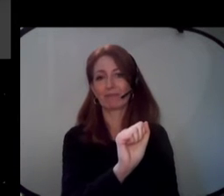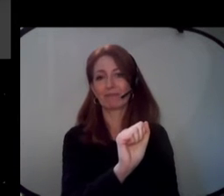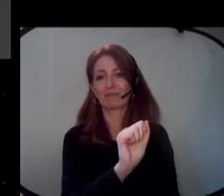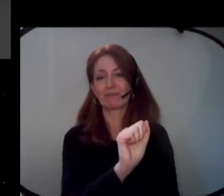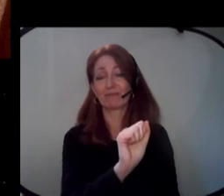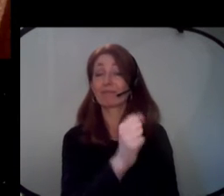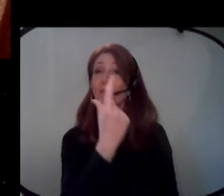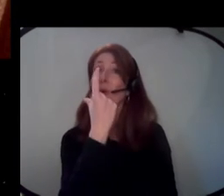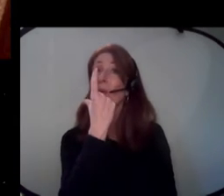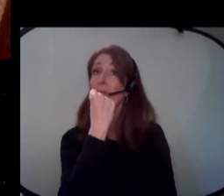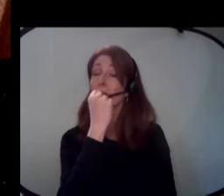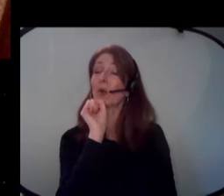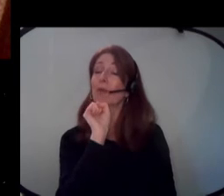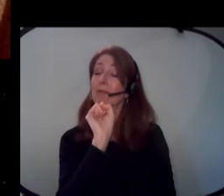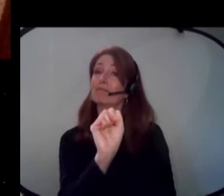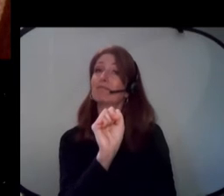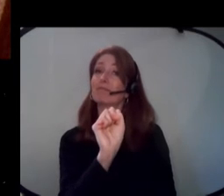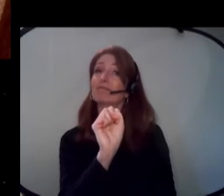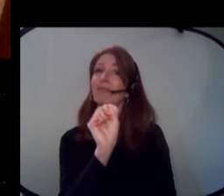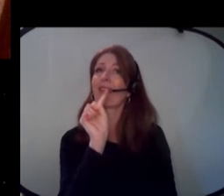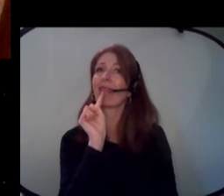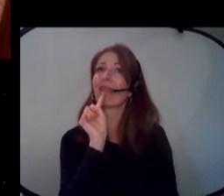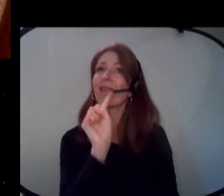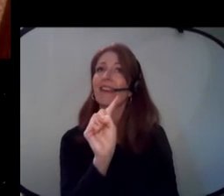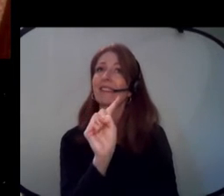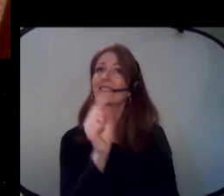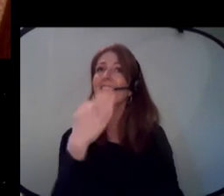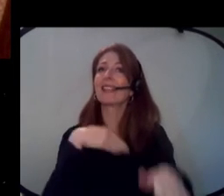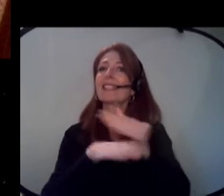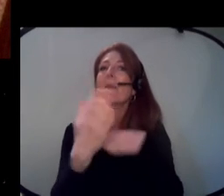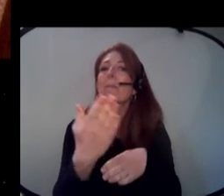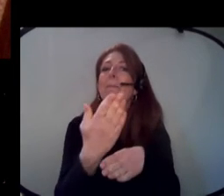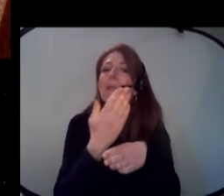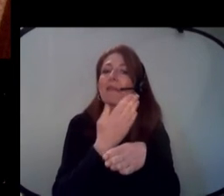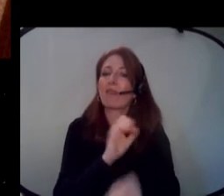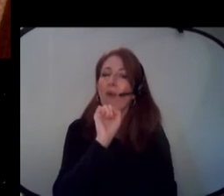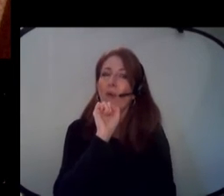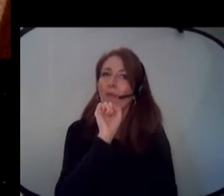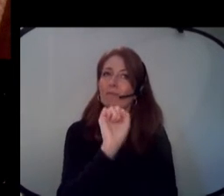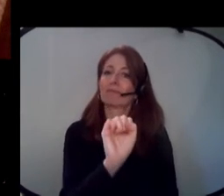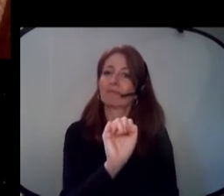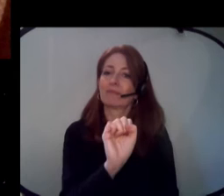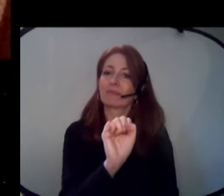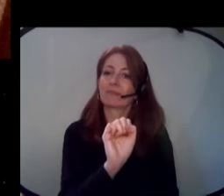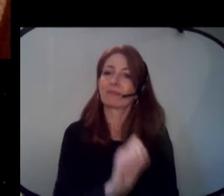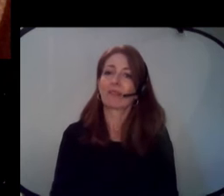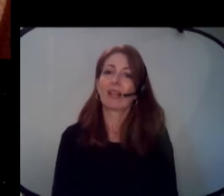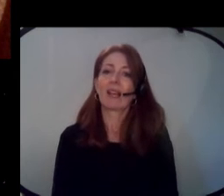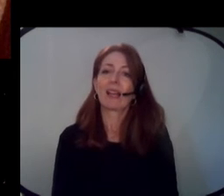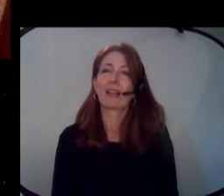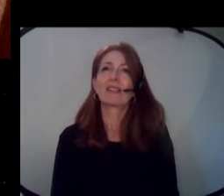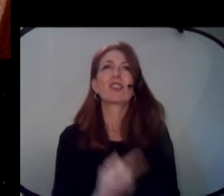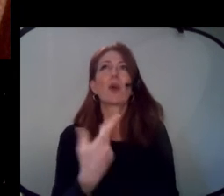possible that this portrait was sort of sent ahead of her as a calling card, if you like, sort of element of